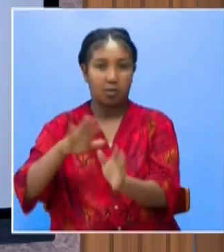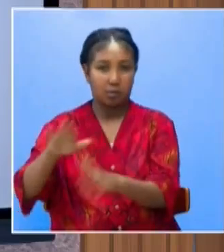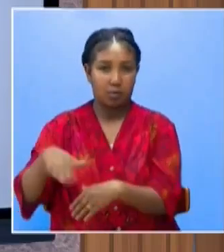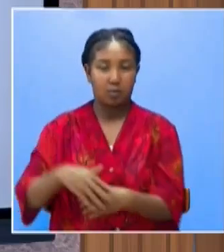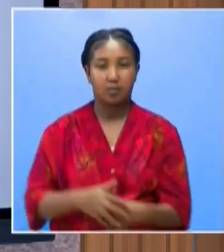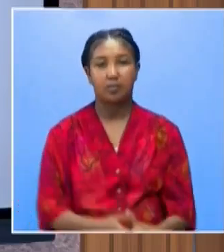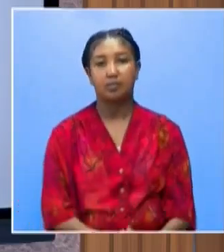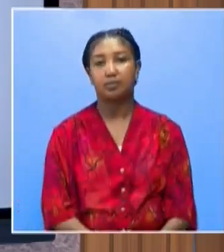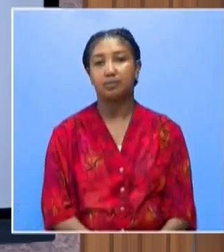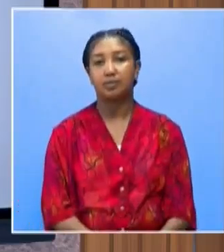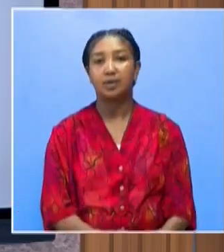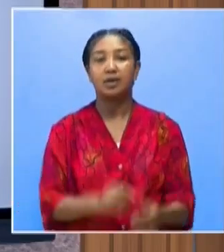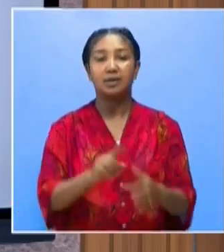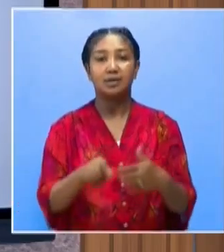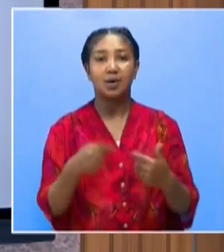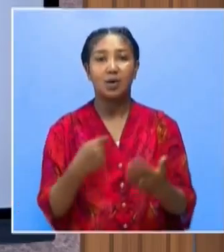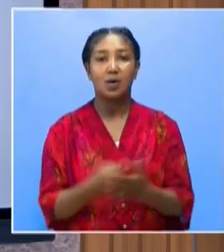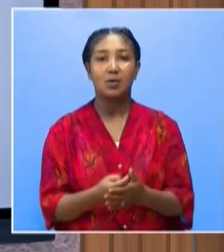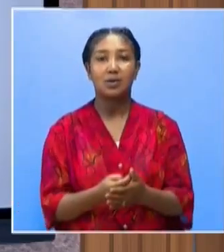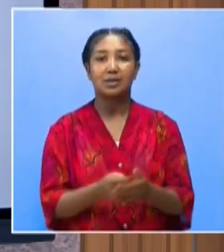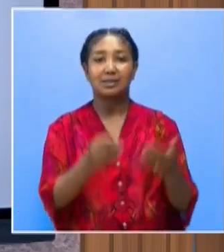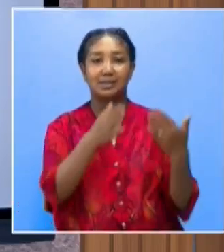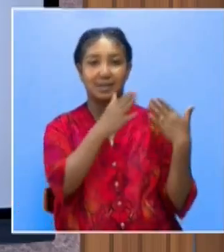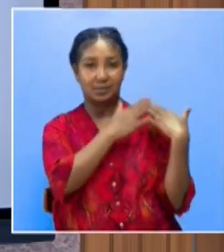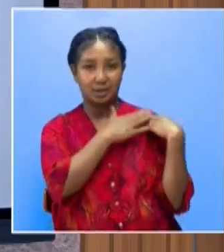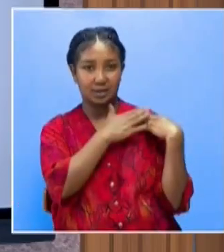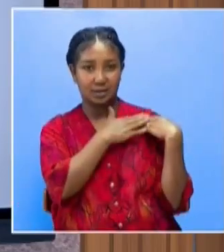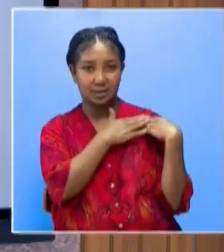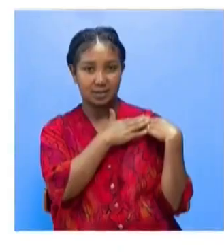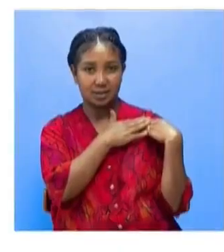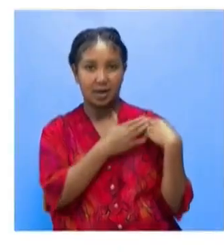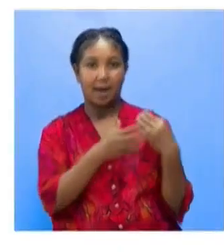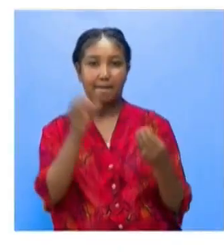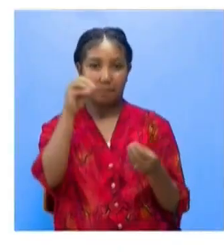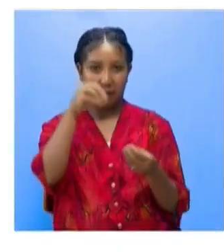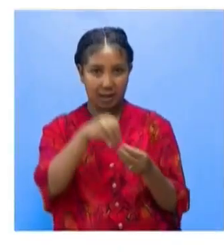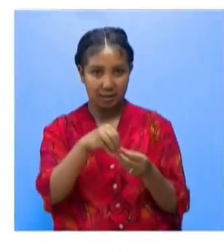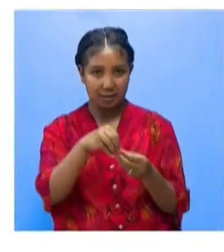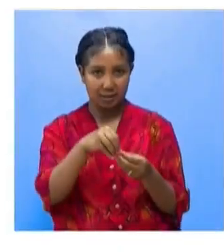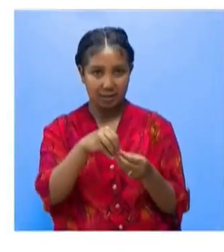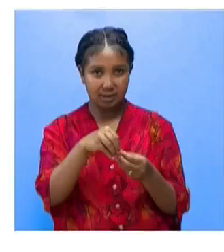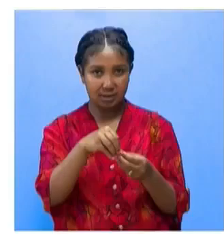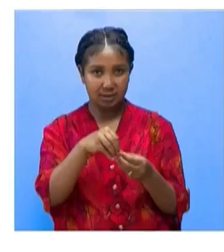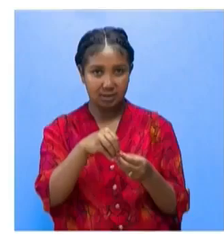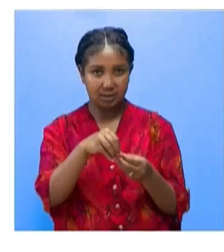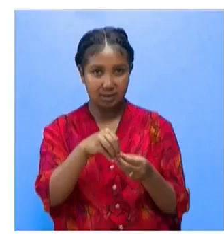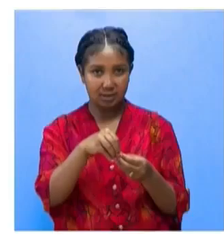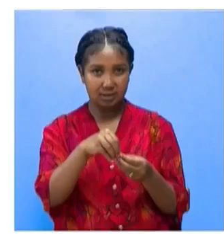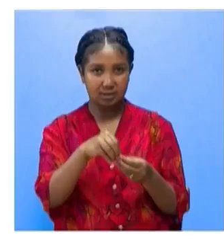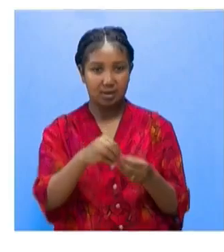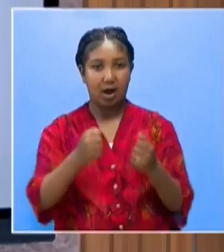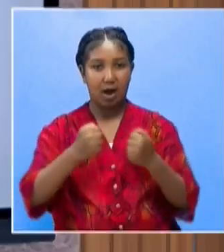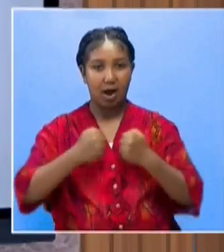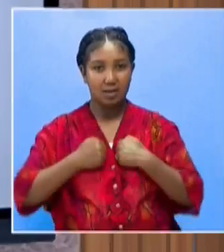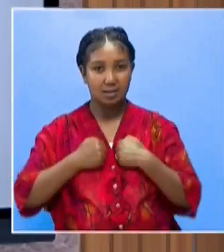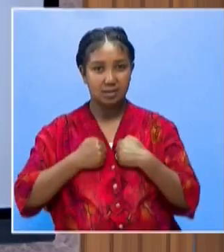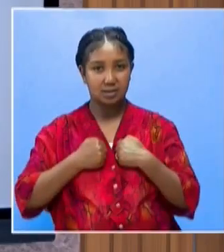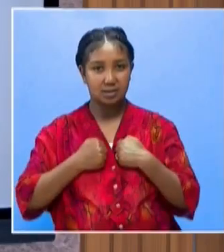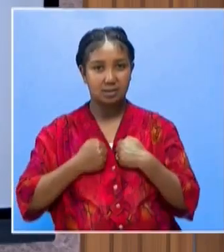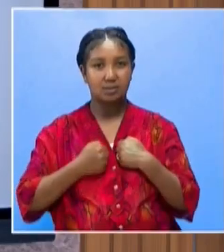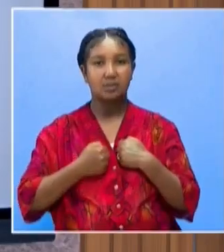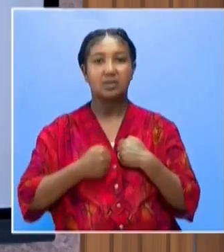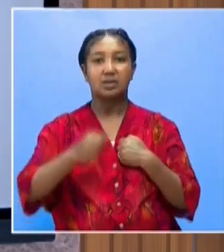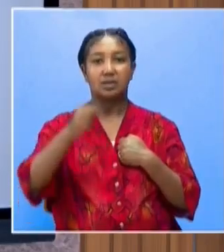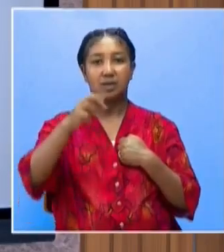or easy. So, subject plus here has